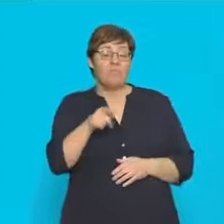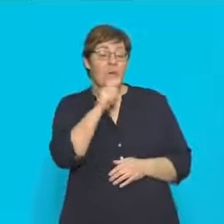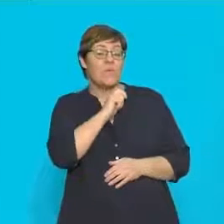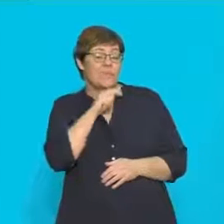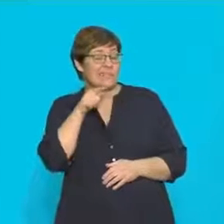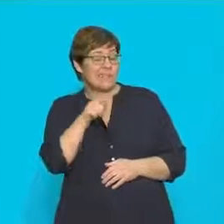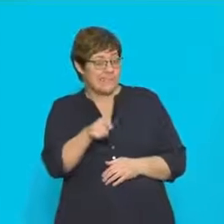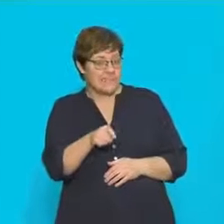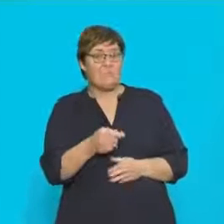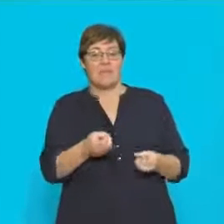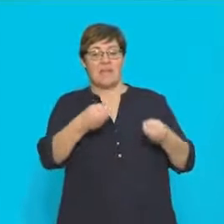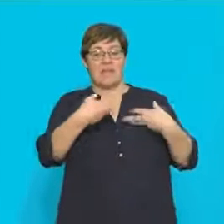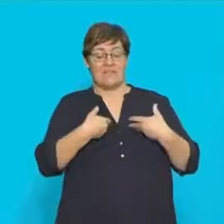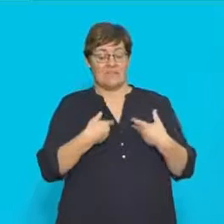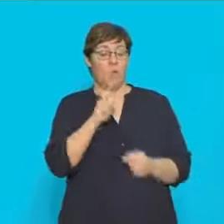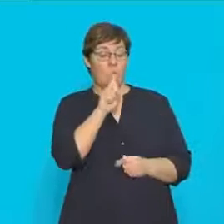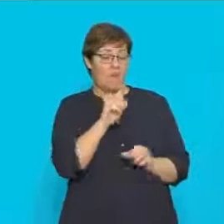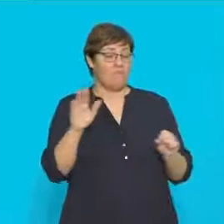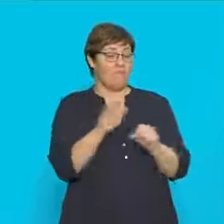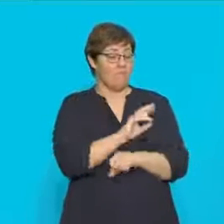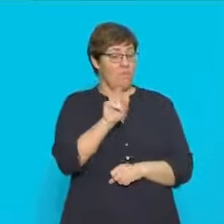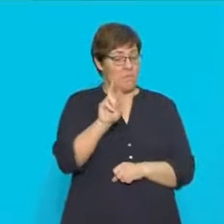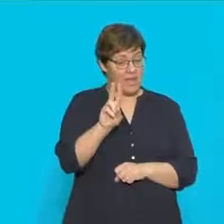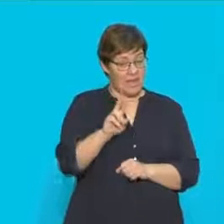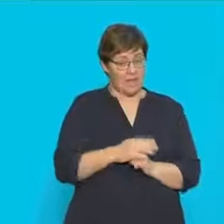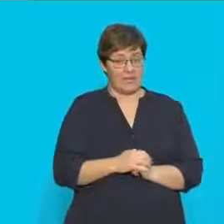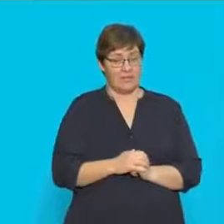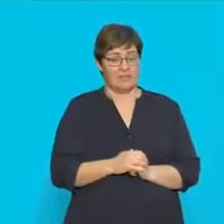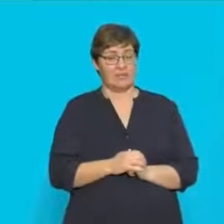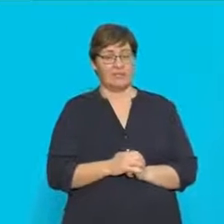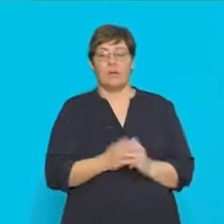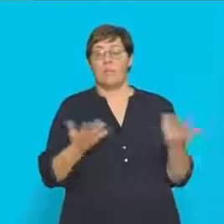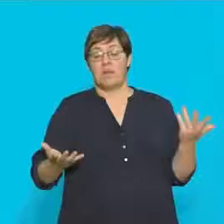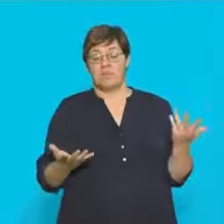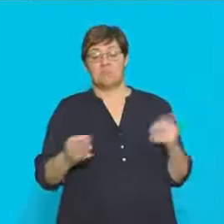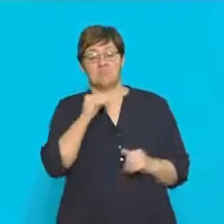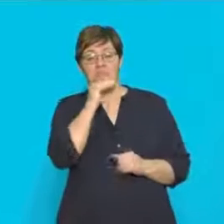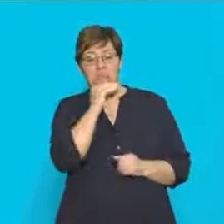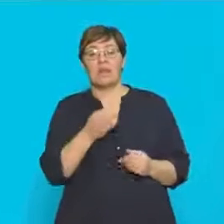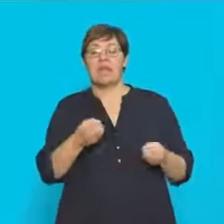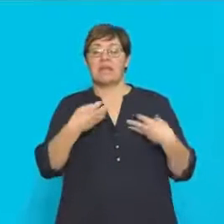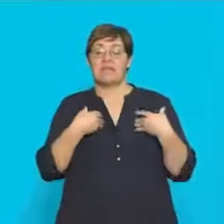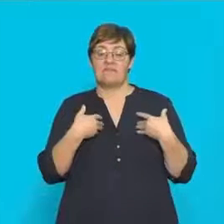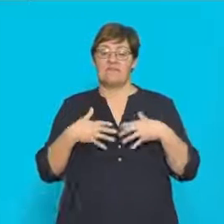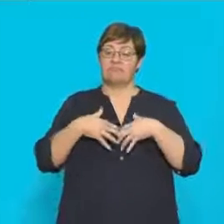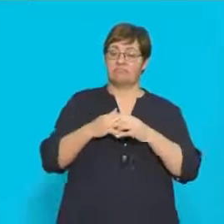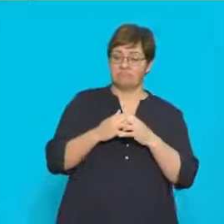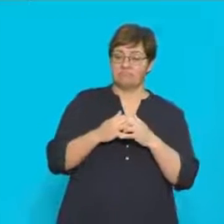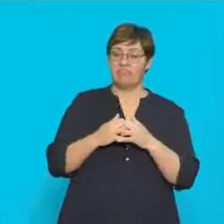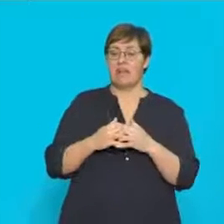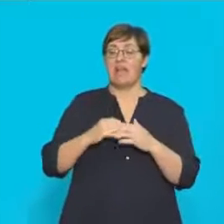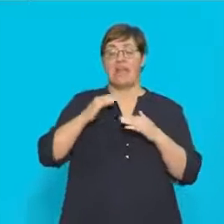We use the sine rule when we're given one full pair. So in other words, when we're given a set